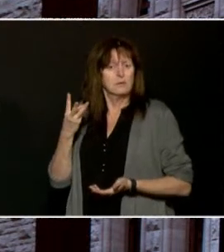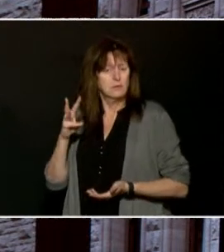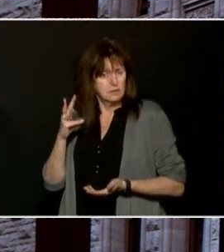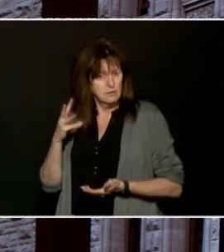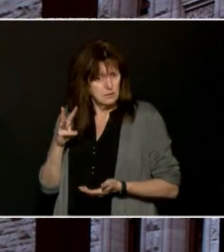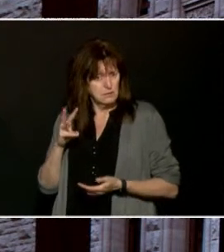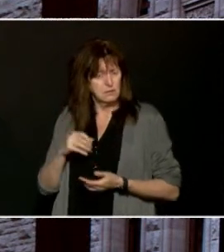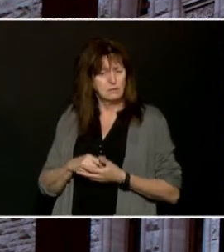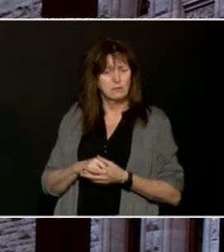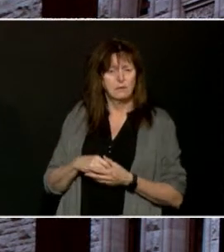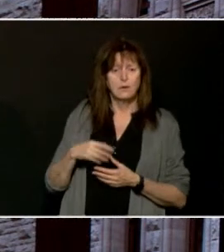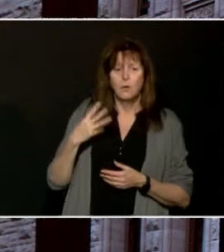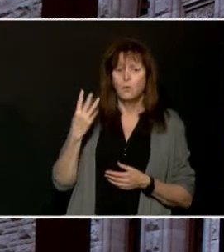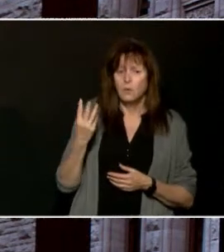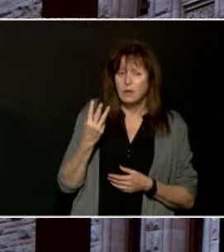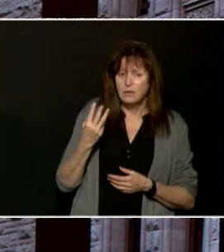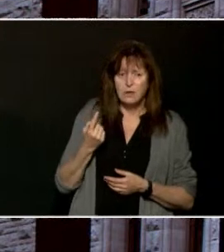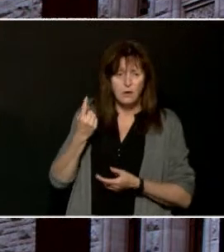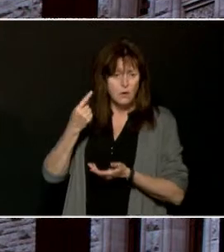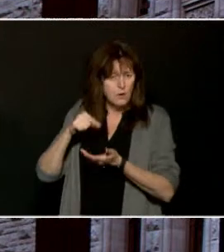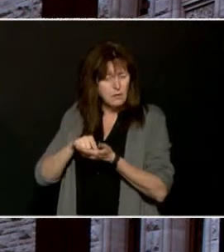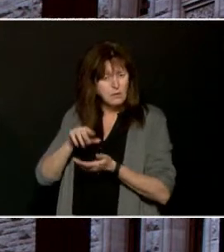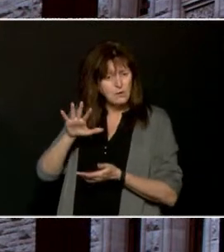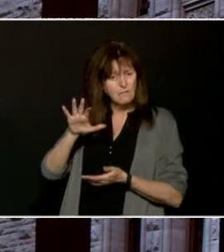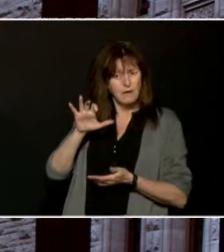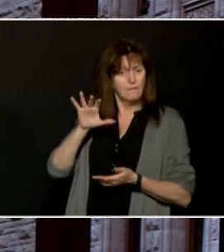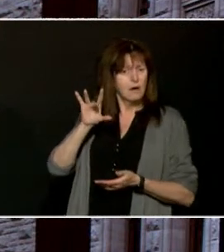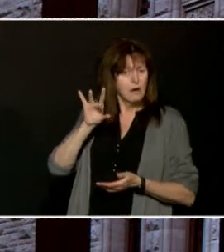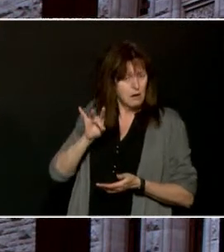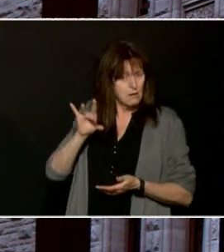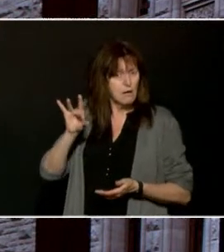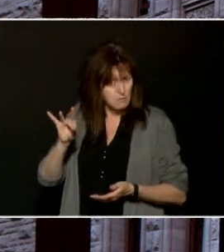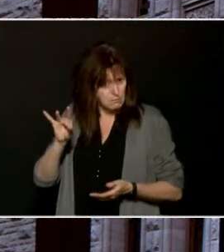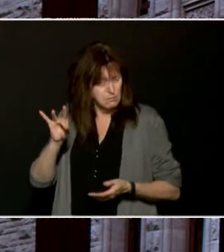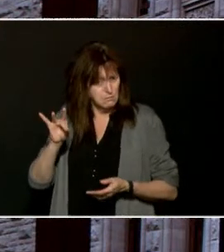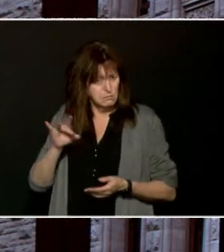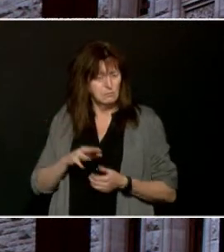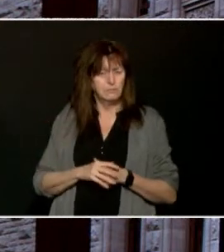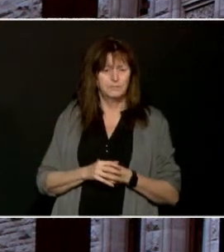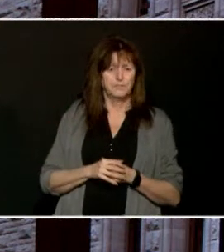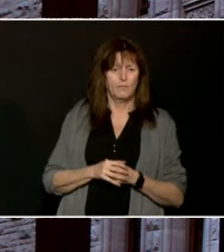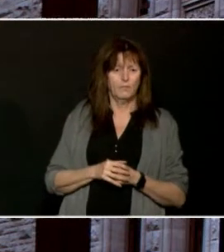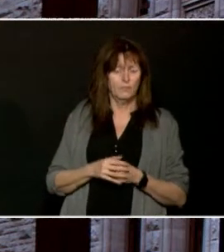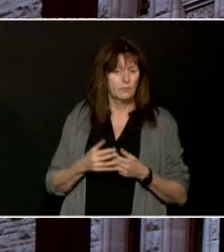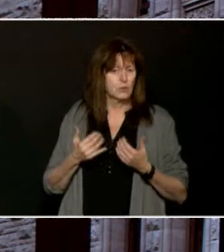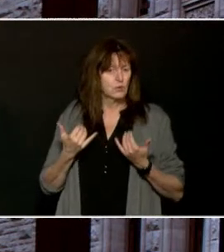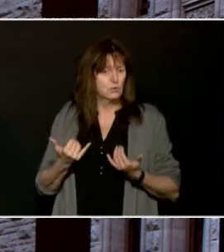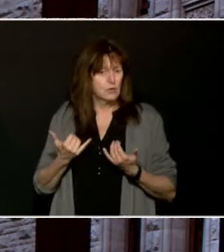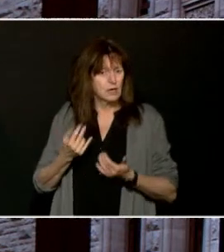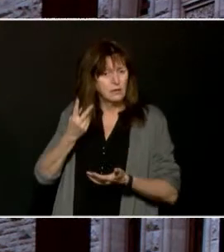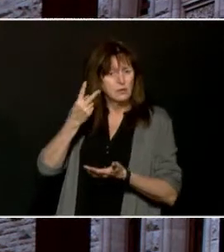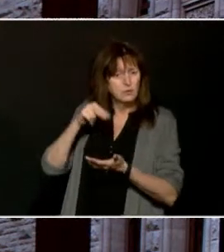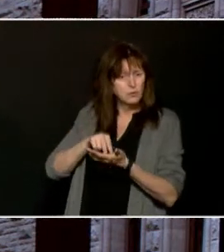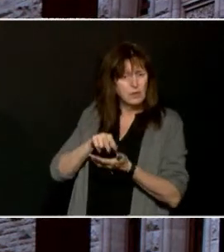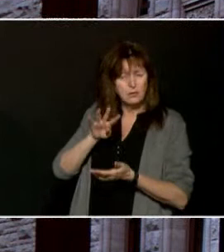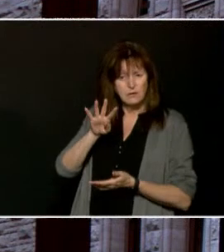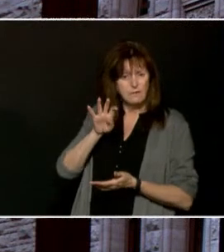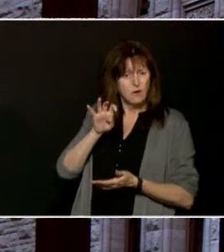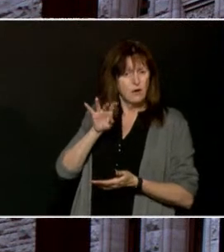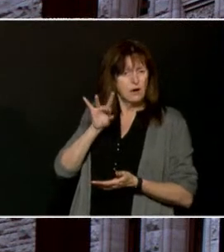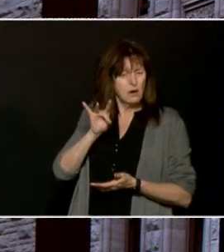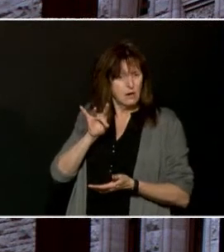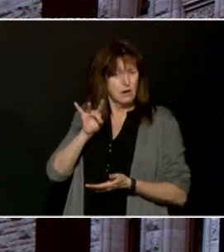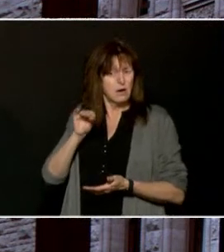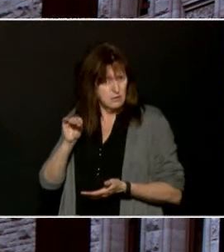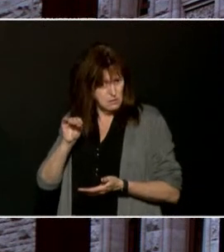1,588 cases on Wednesday, and 2,400 cases today. I will put a caveat on